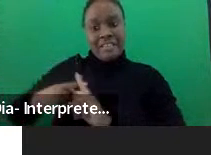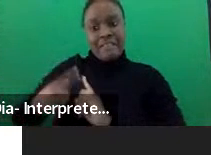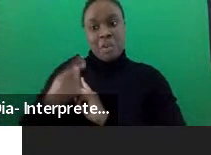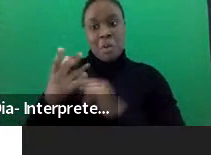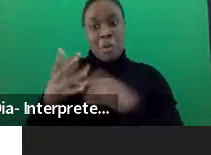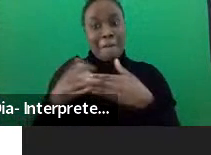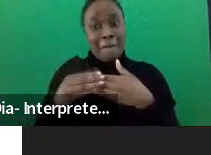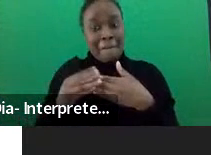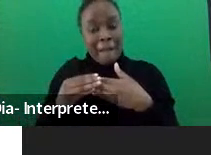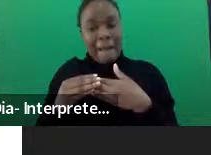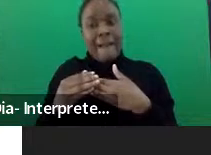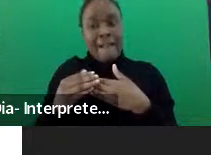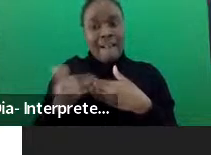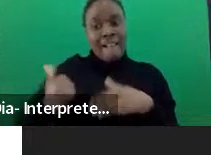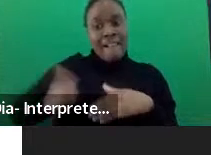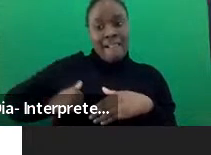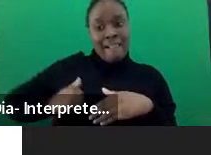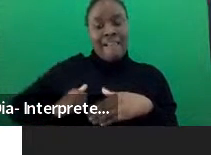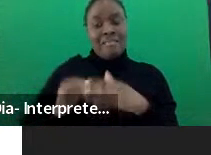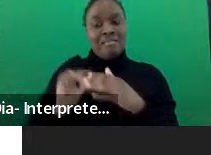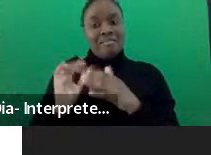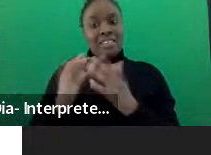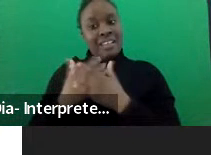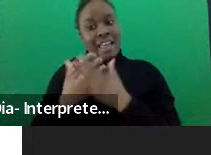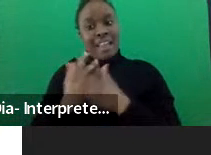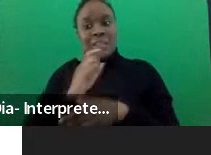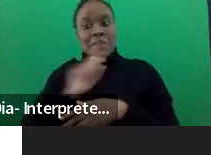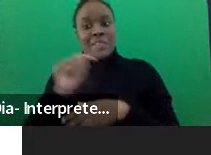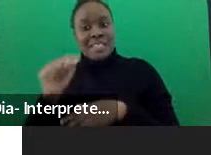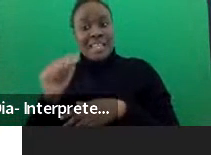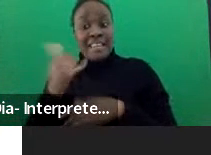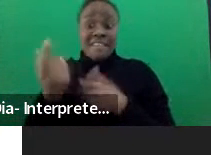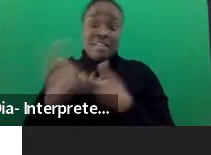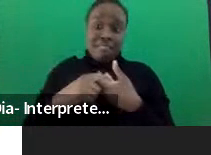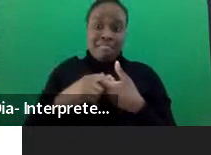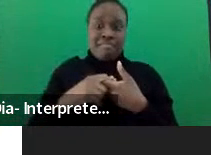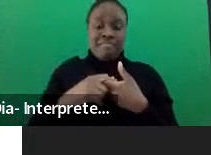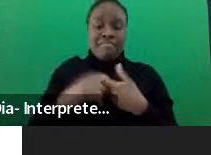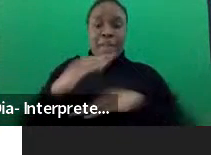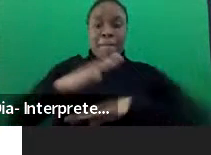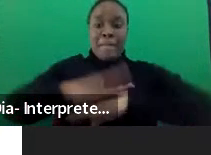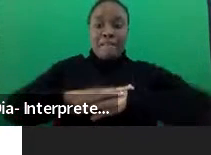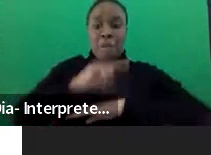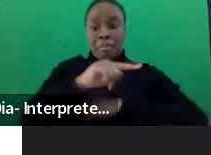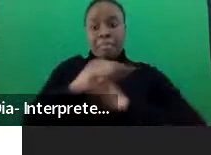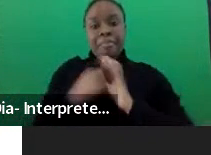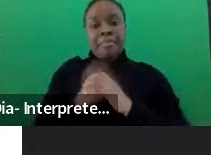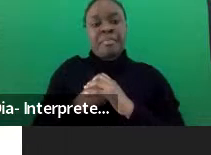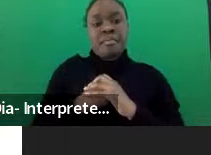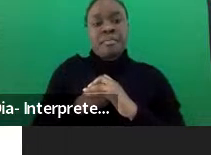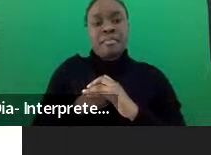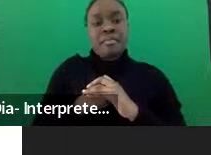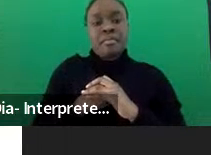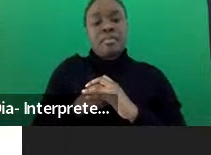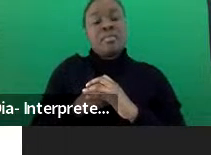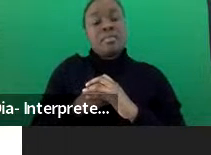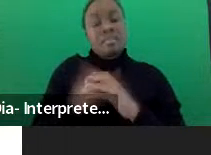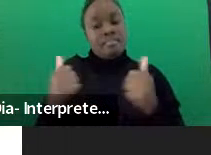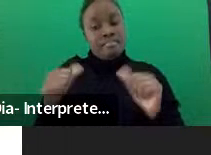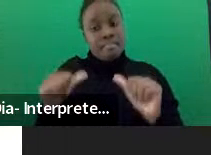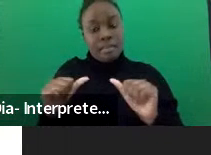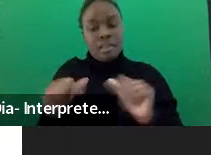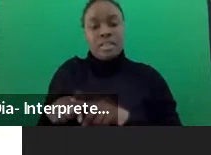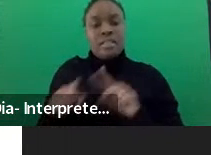to enjoy as soon as they're enrolled on this automated platform. We'll also take you through the